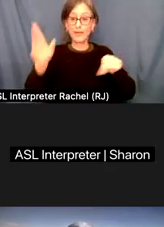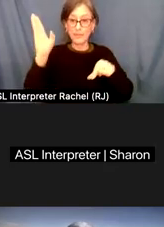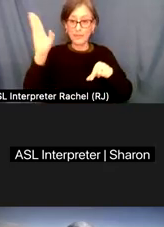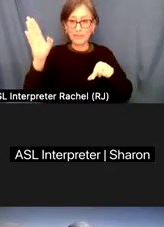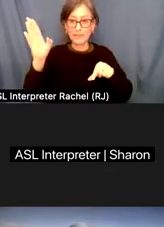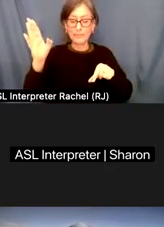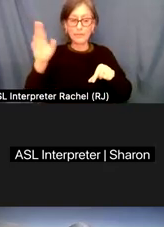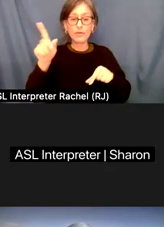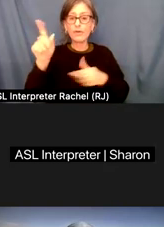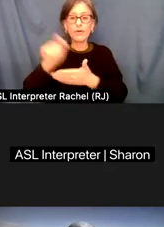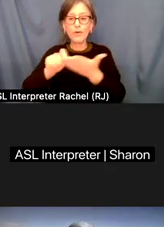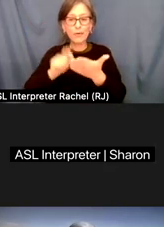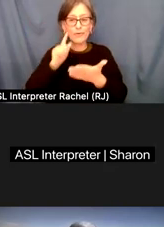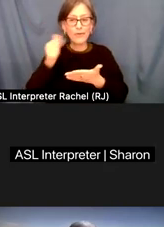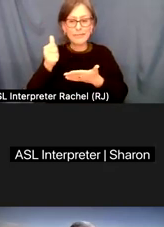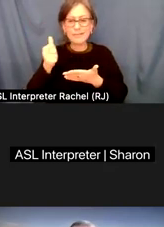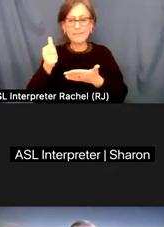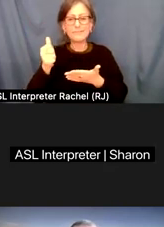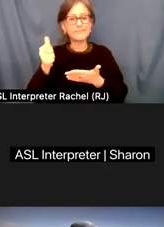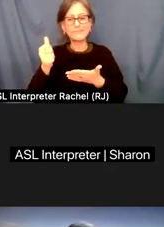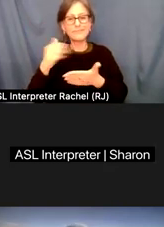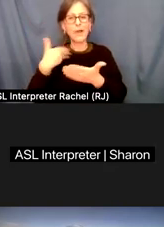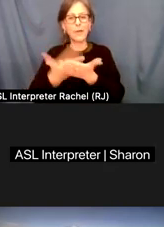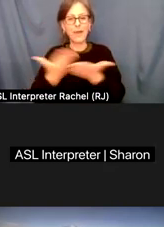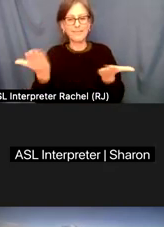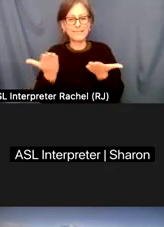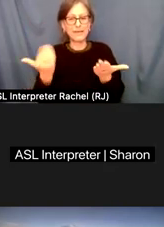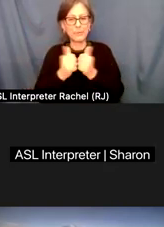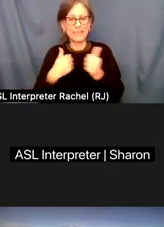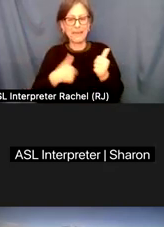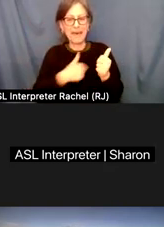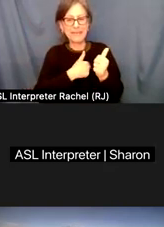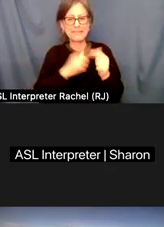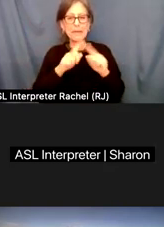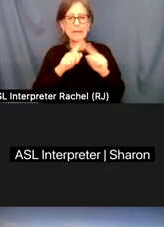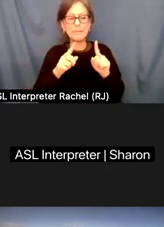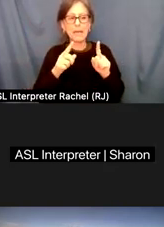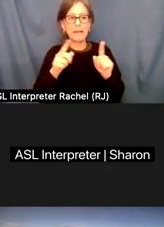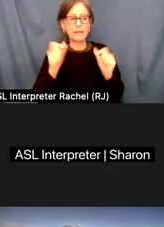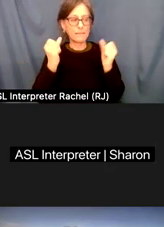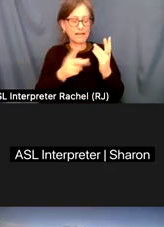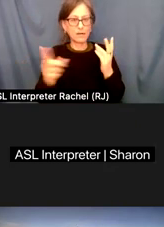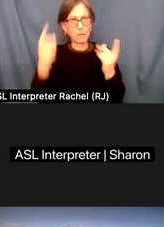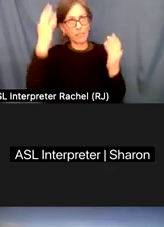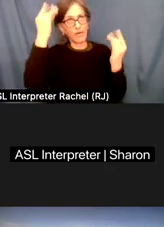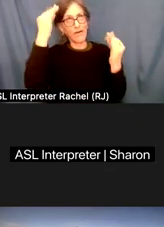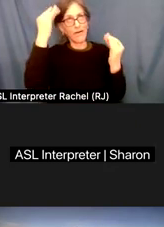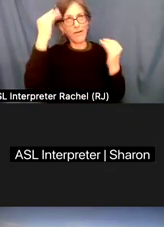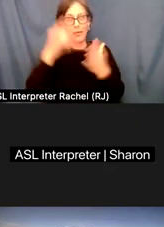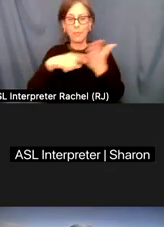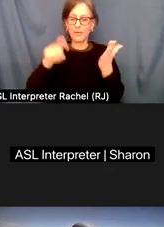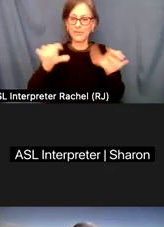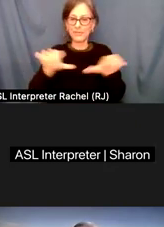for you to take notes to yourself because that's coming to us. But we just know many of you will have many thoughts about what we should be